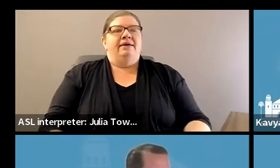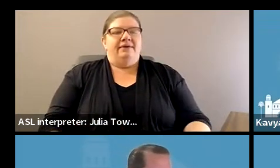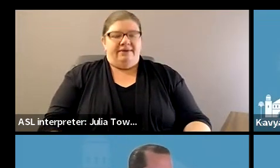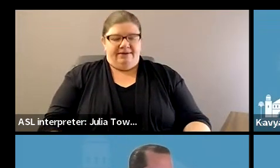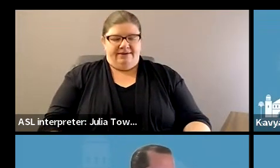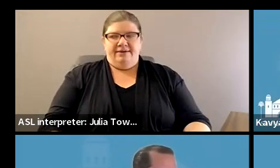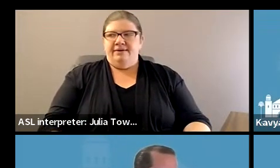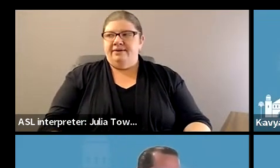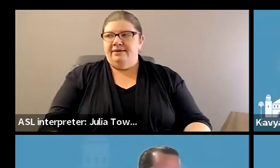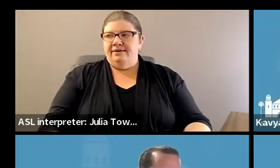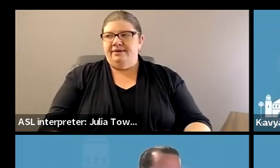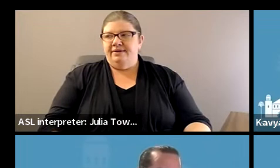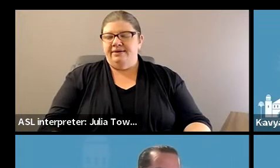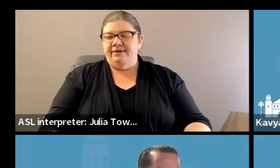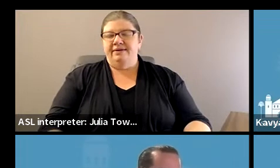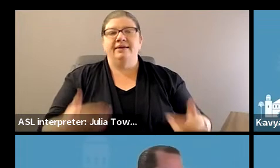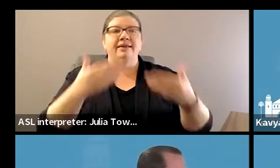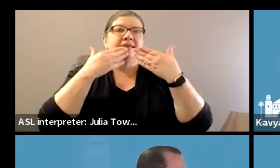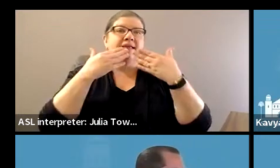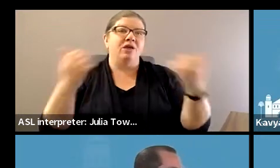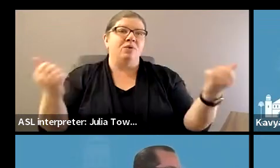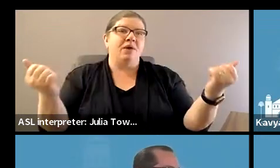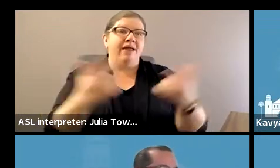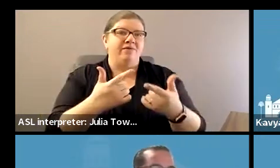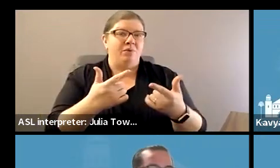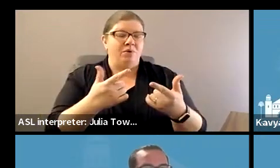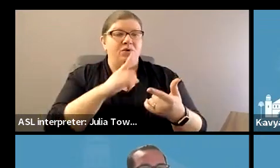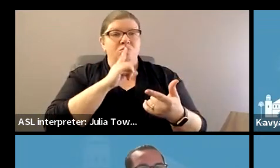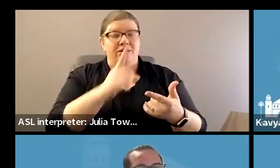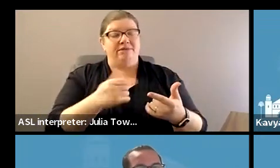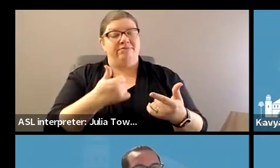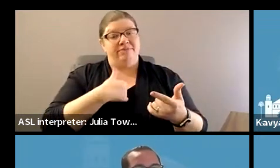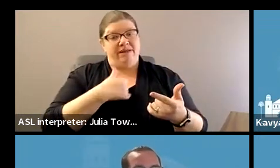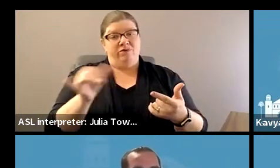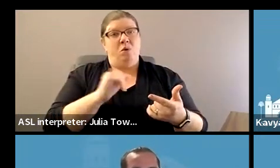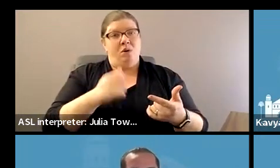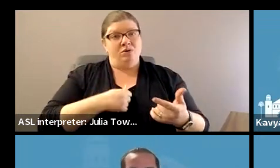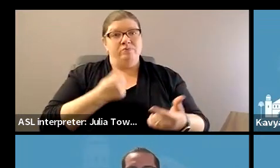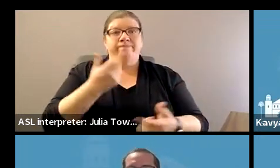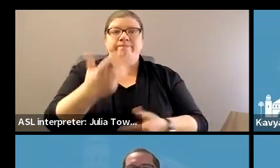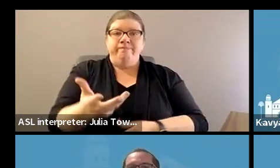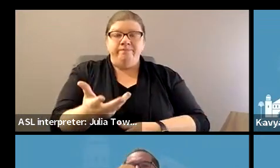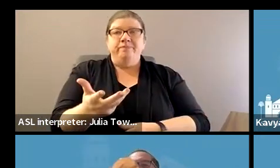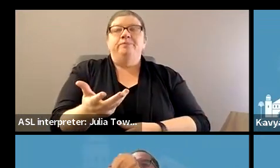Okay. Thank you, everyone. I certainly also want to voice my